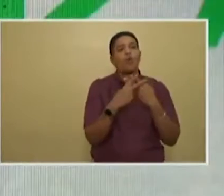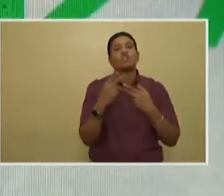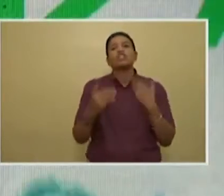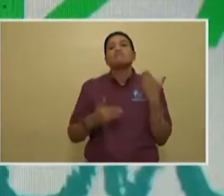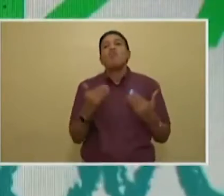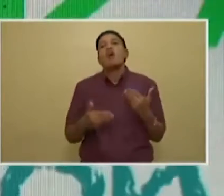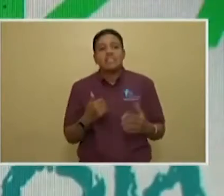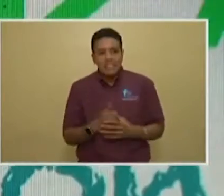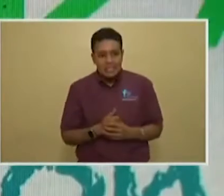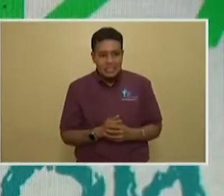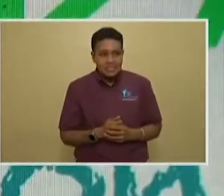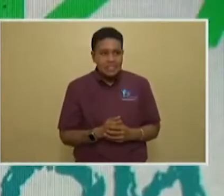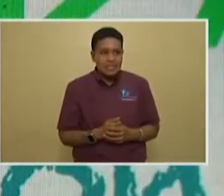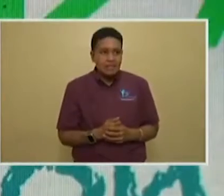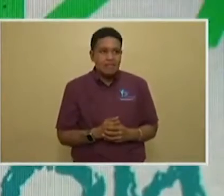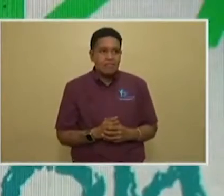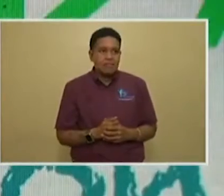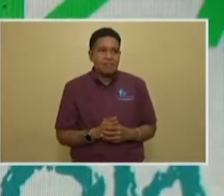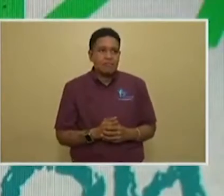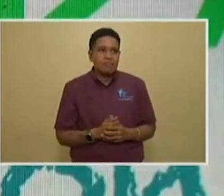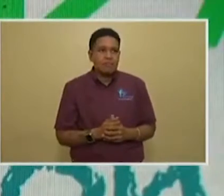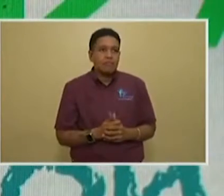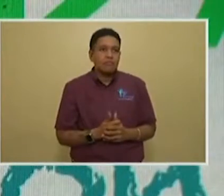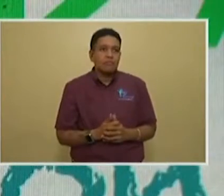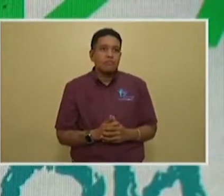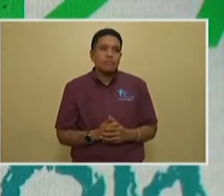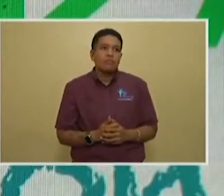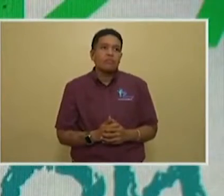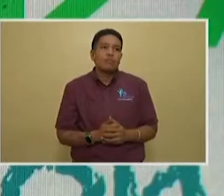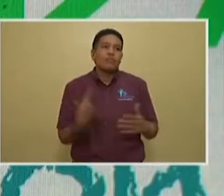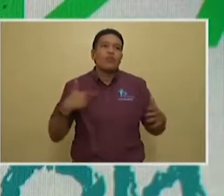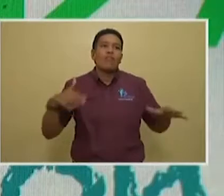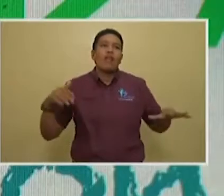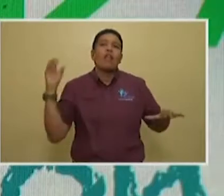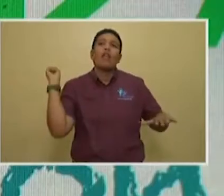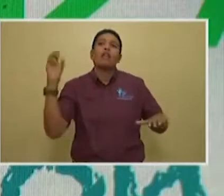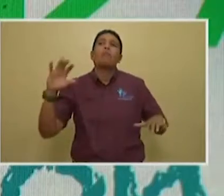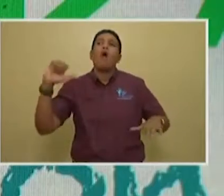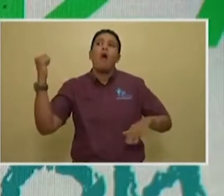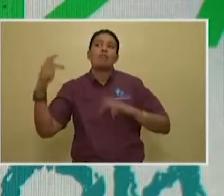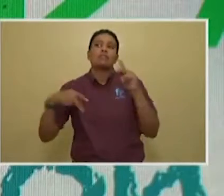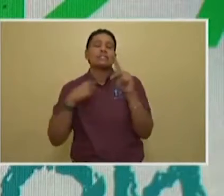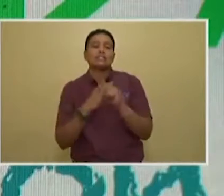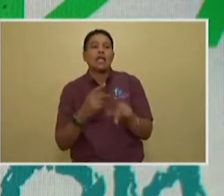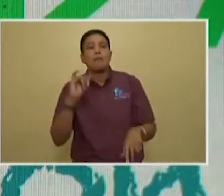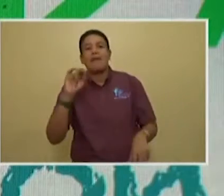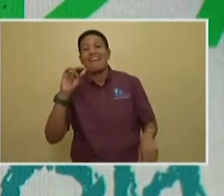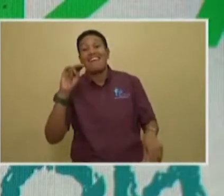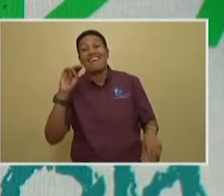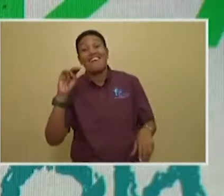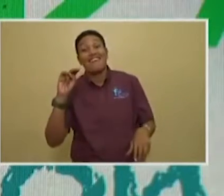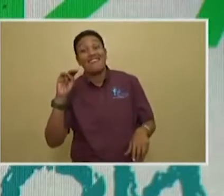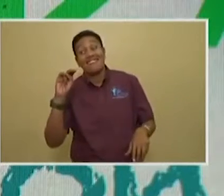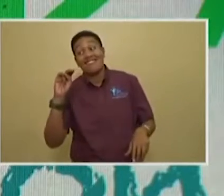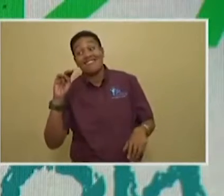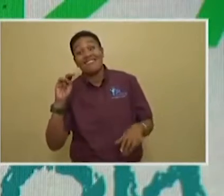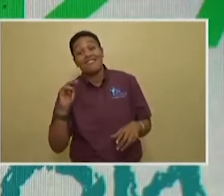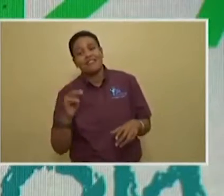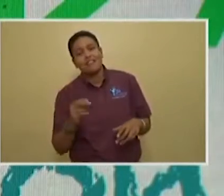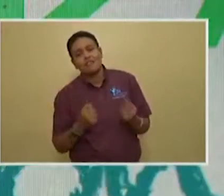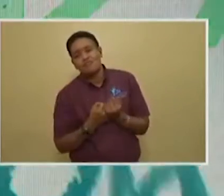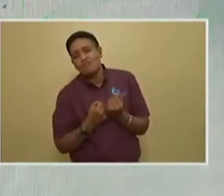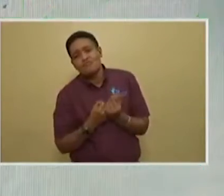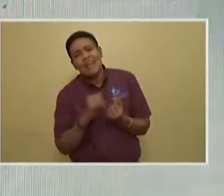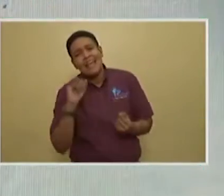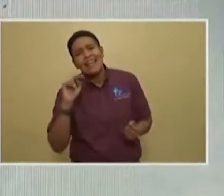process. We have not yet put out any other forms of incentives. The truth is, and let me just level